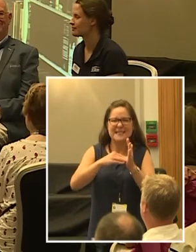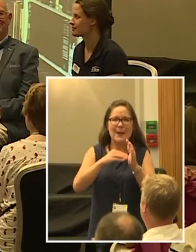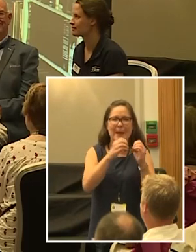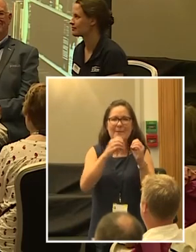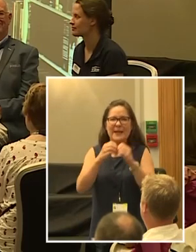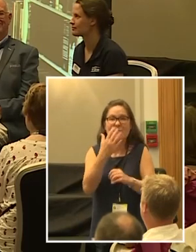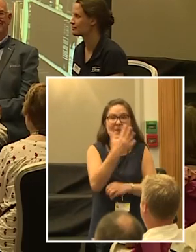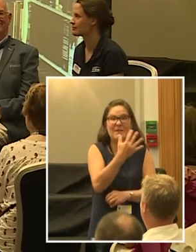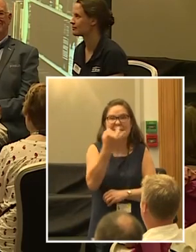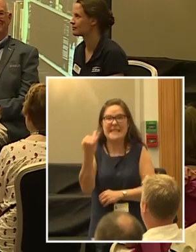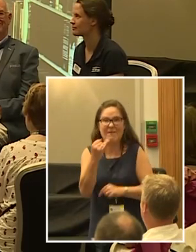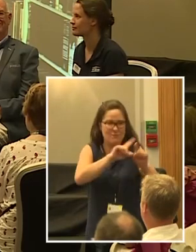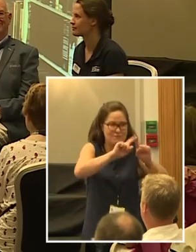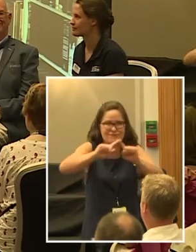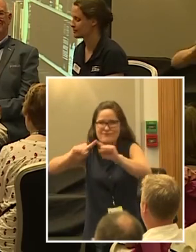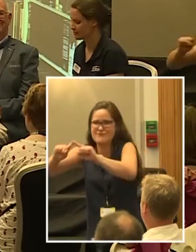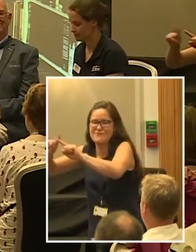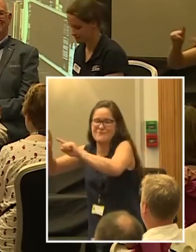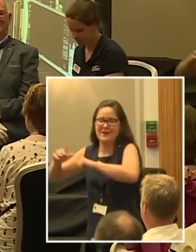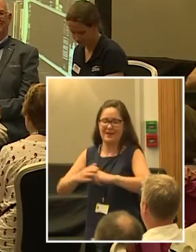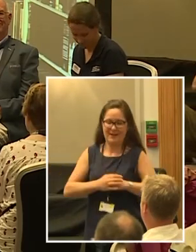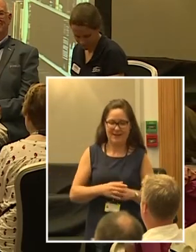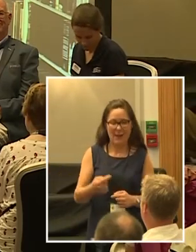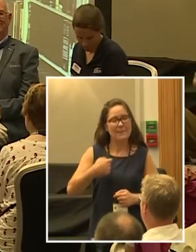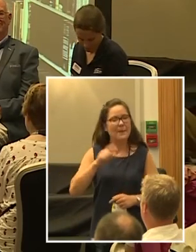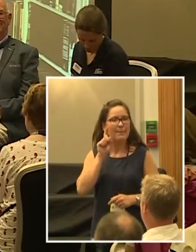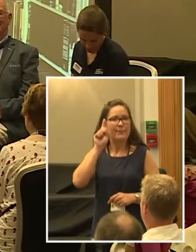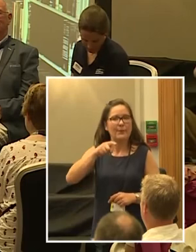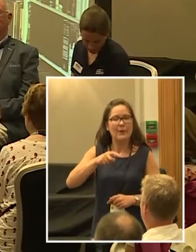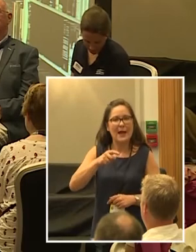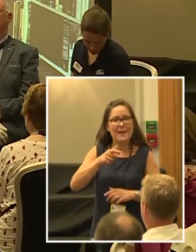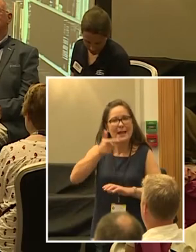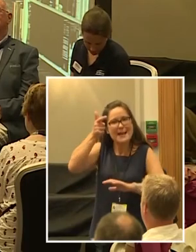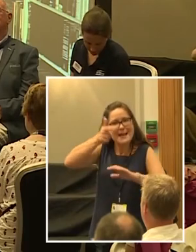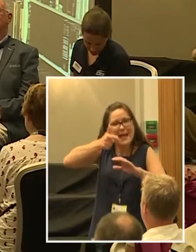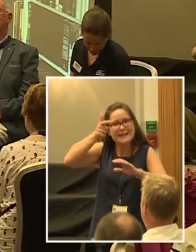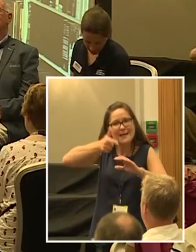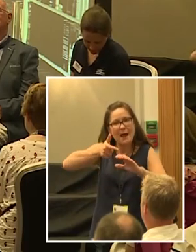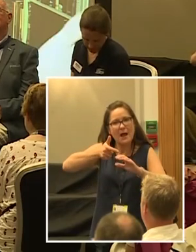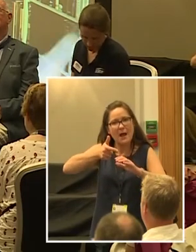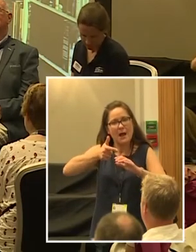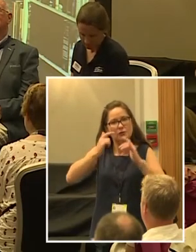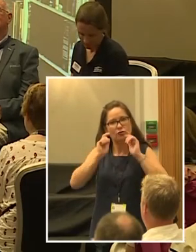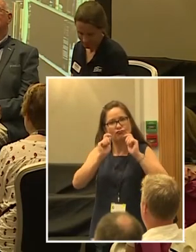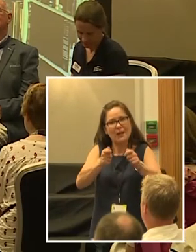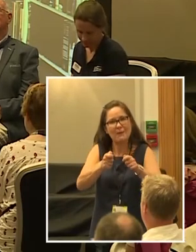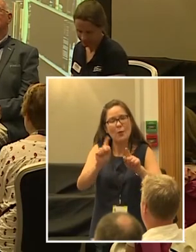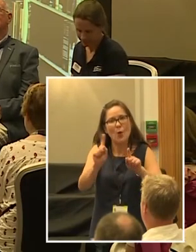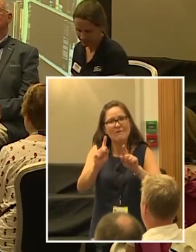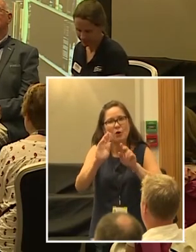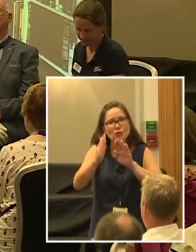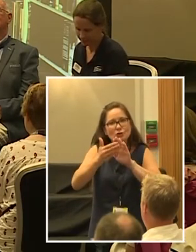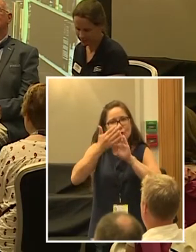I invented the laser treatment for short-sightedness and long-sightedness that you see all the